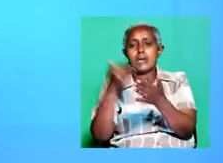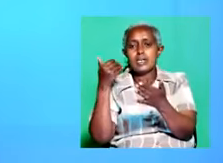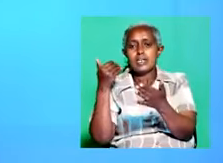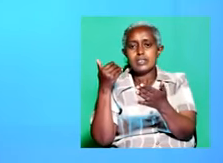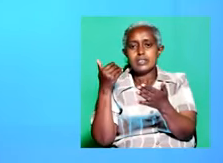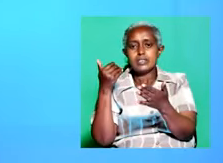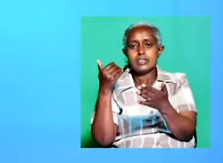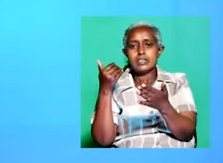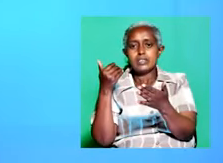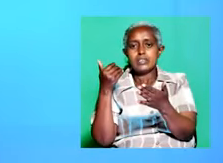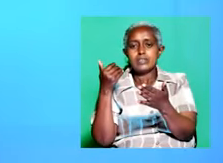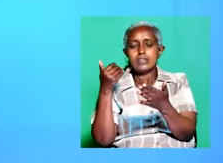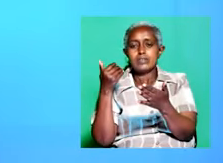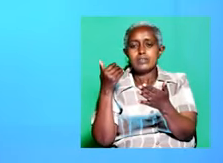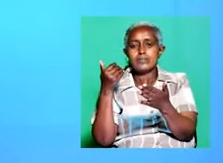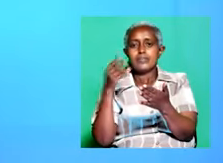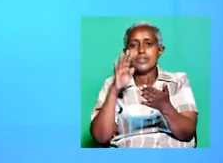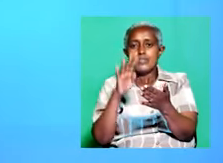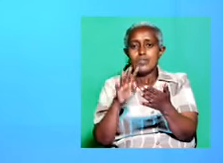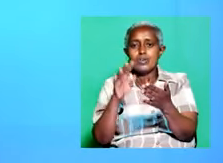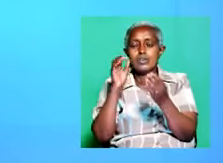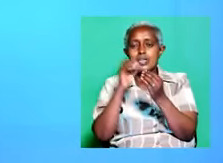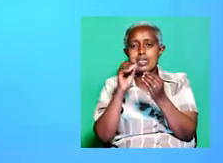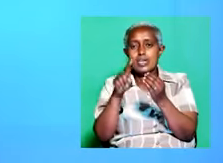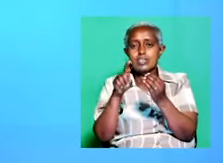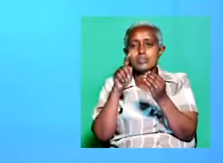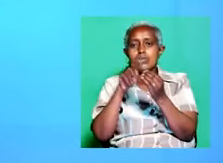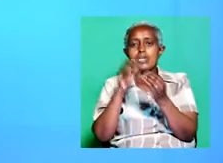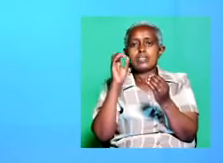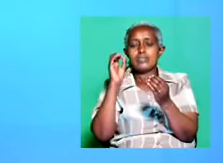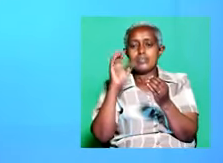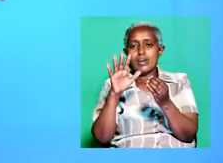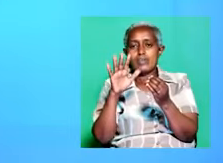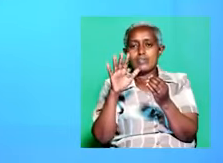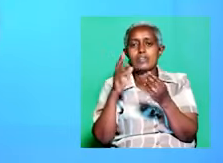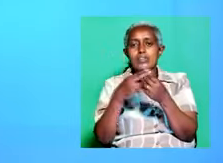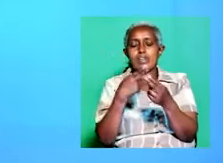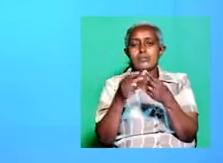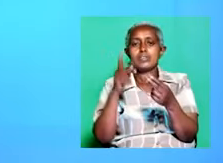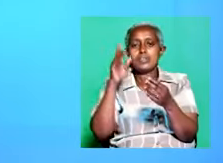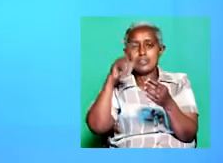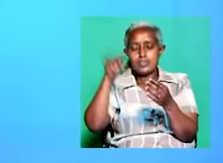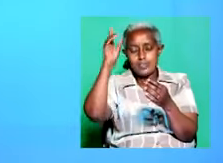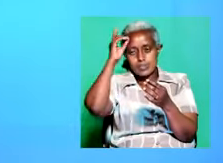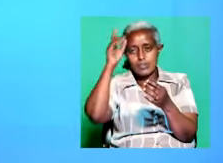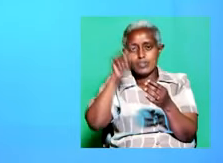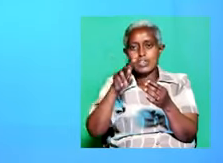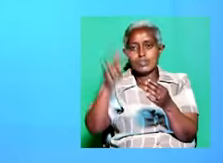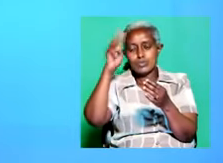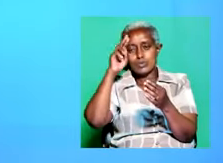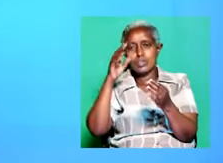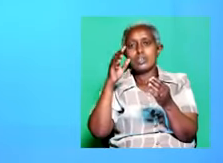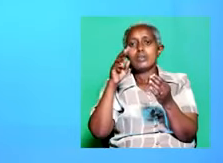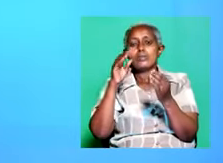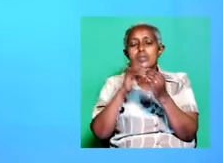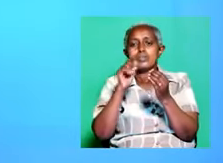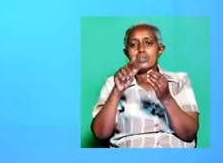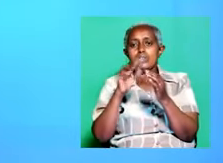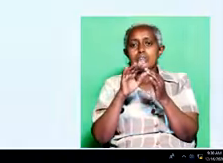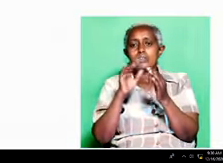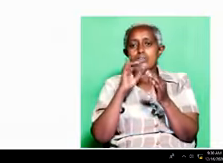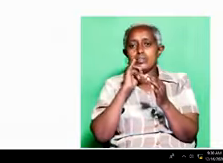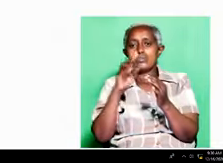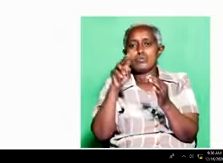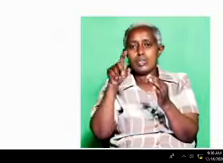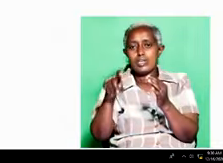minus 4x plus 5 times the derivative of x squared plus 1 is 2x. So I have 2x